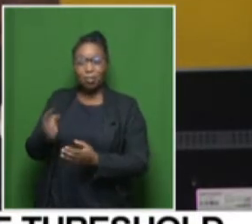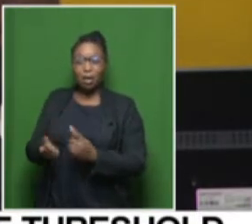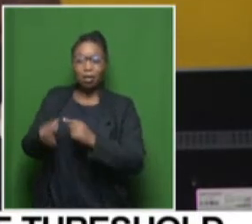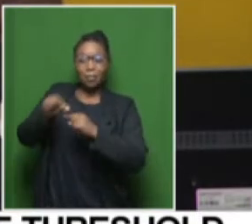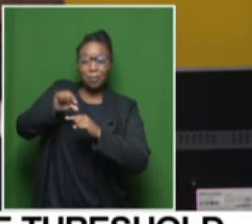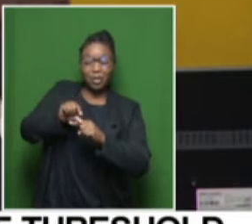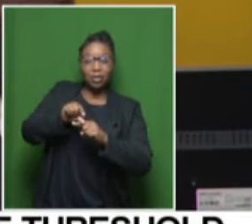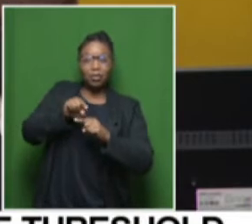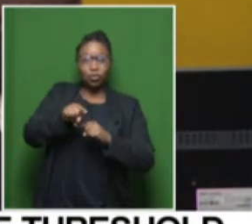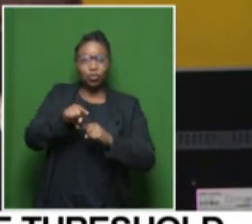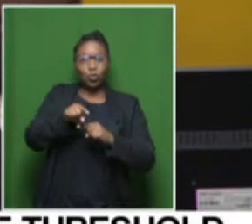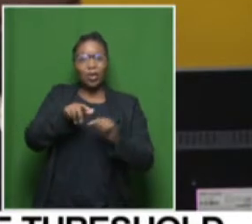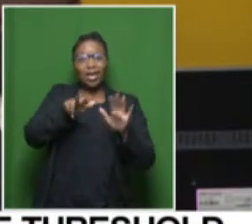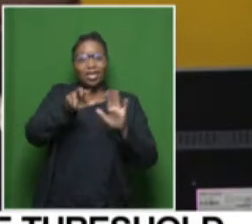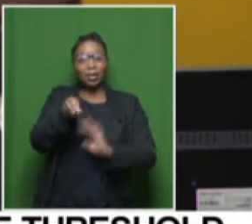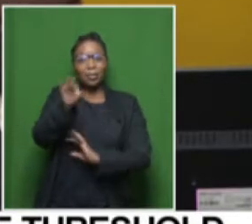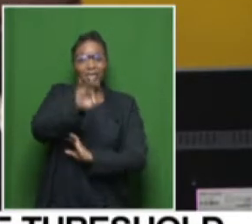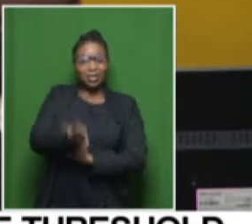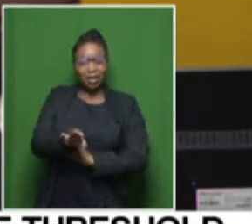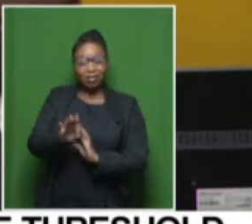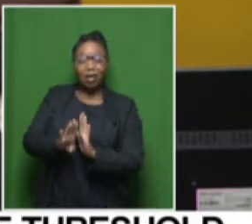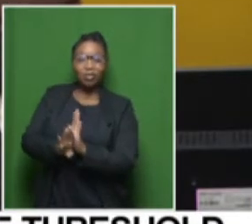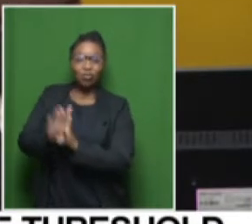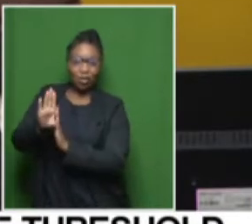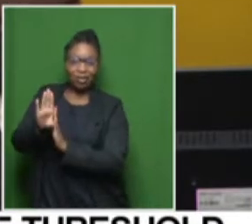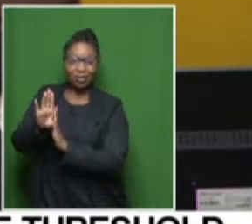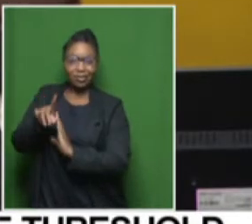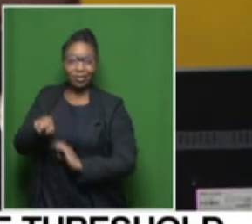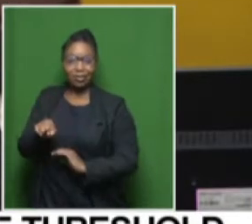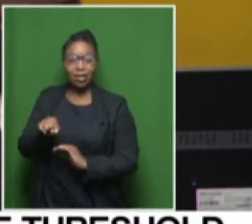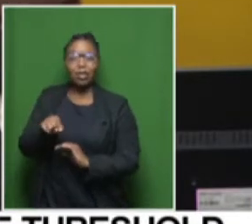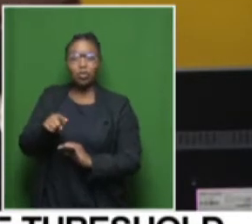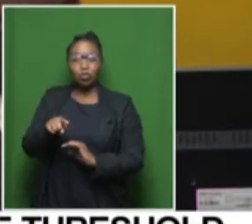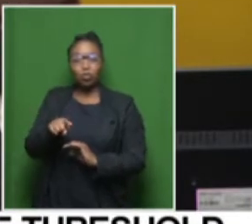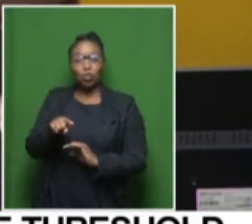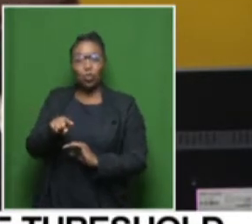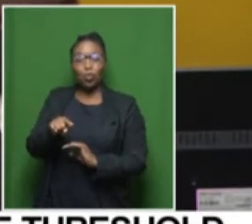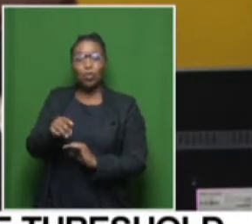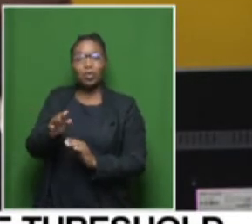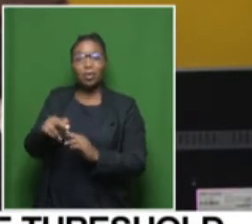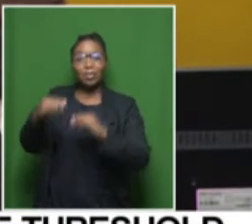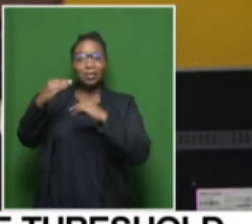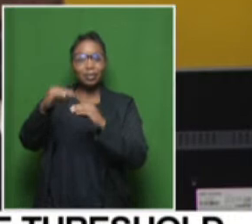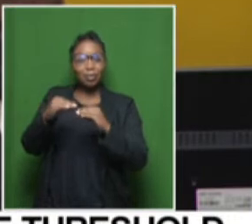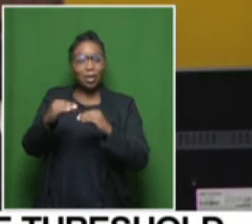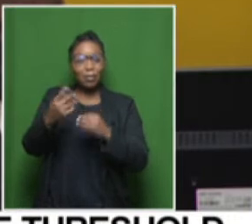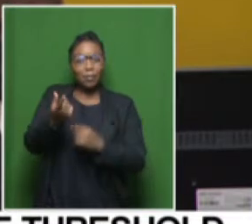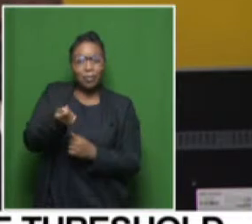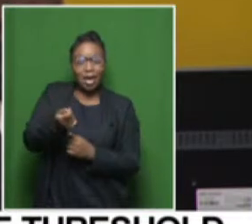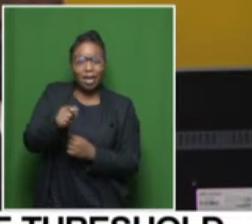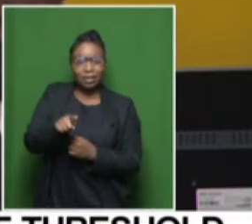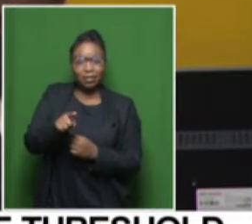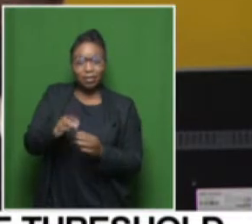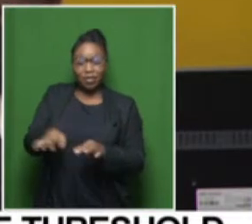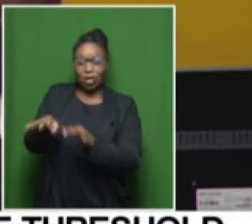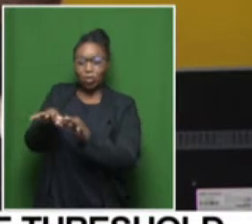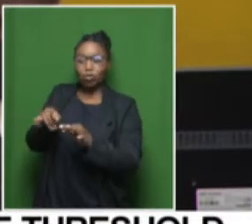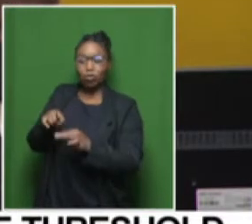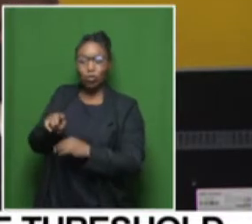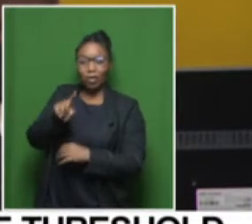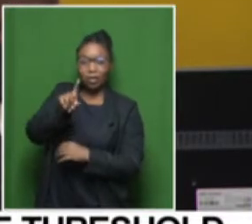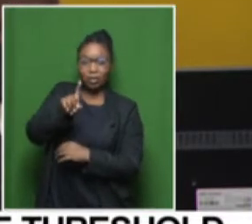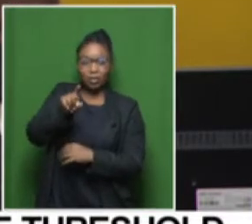in the maximum monthly value to 1,500. I encourage small